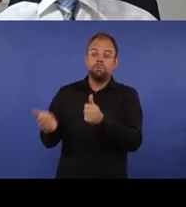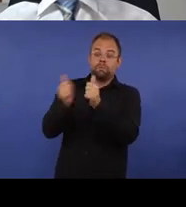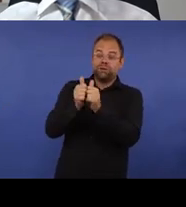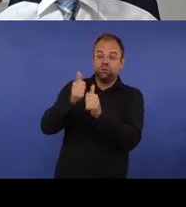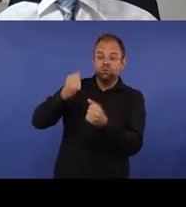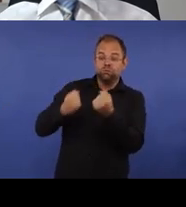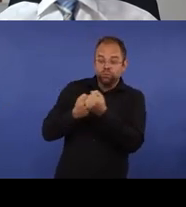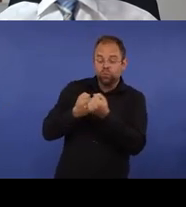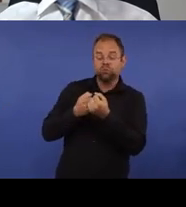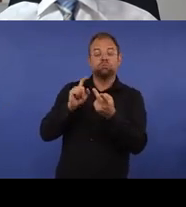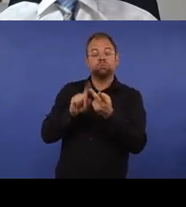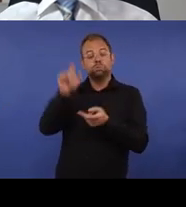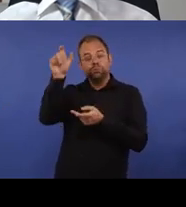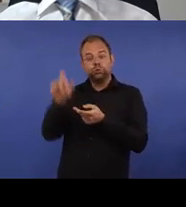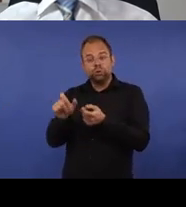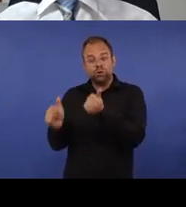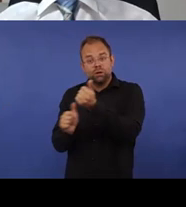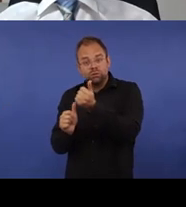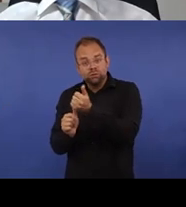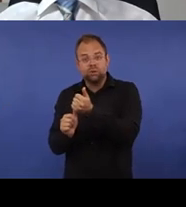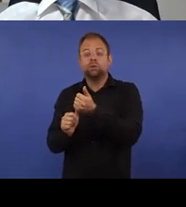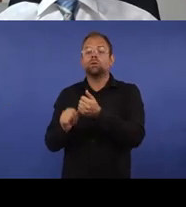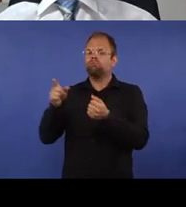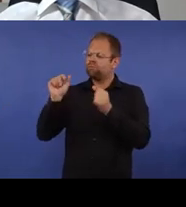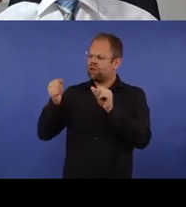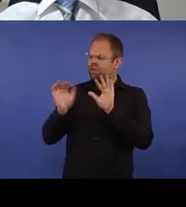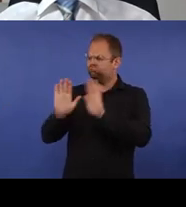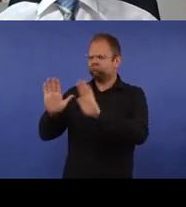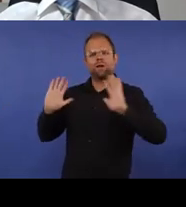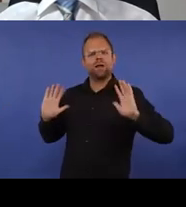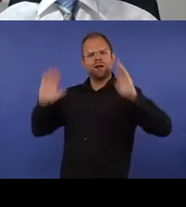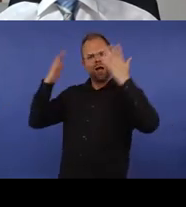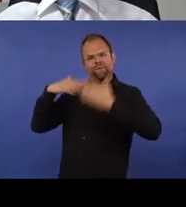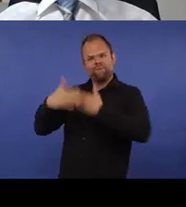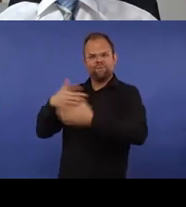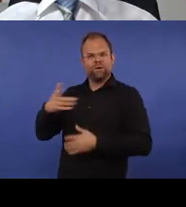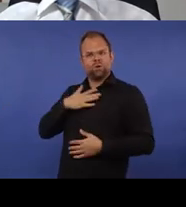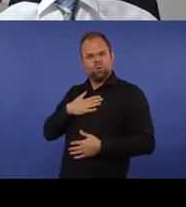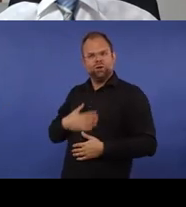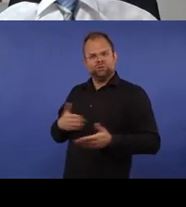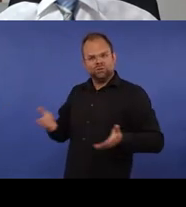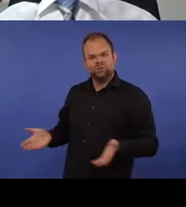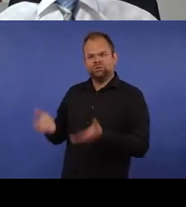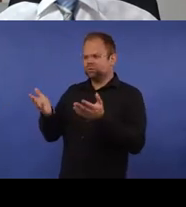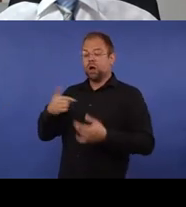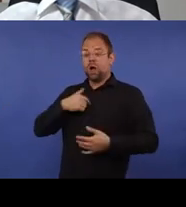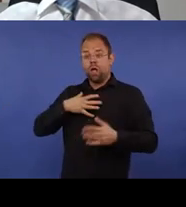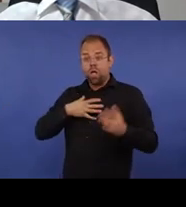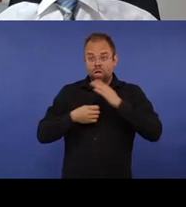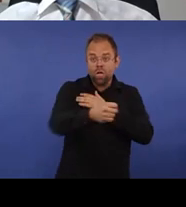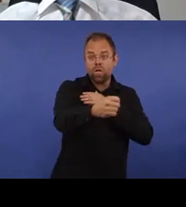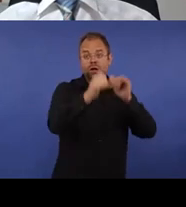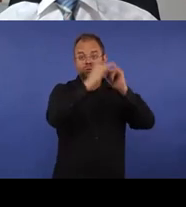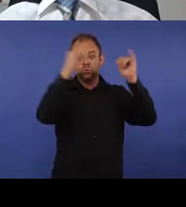institutionalized. Our movement promotes empowerment for all persons with disabilities and the full